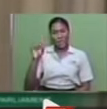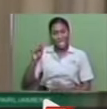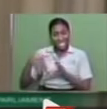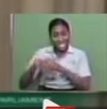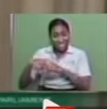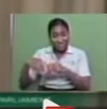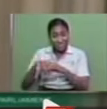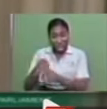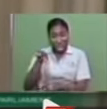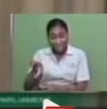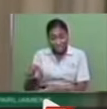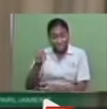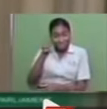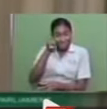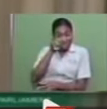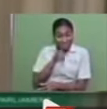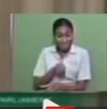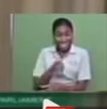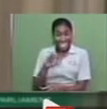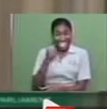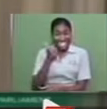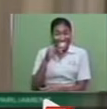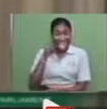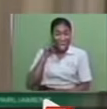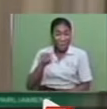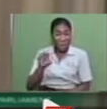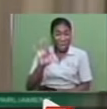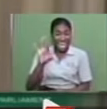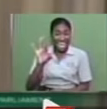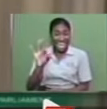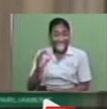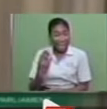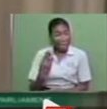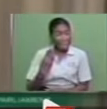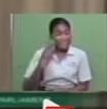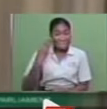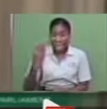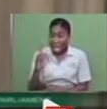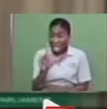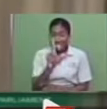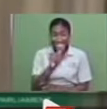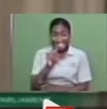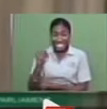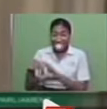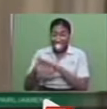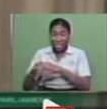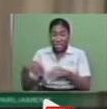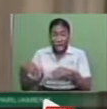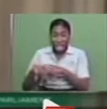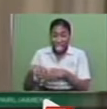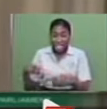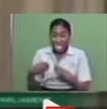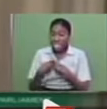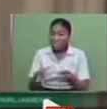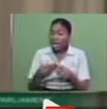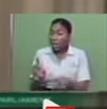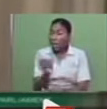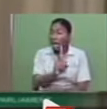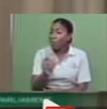is 10.9 billion TT dollars. Where had money gone? Can we see